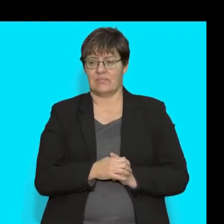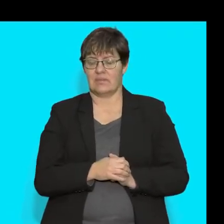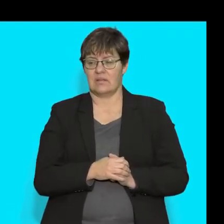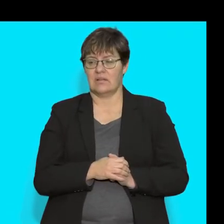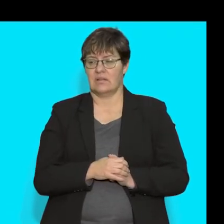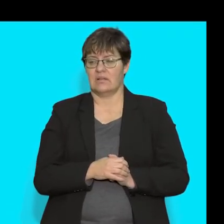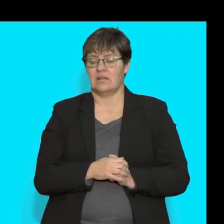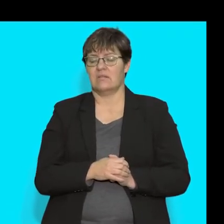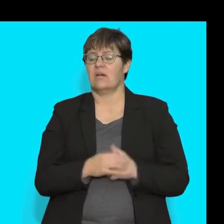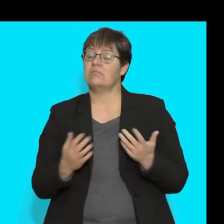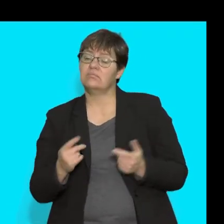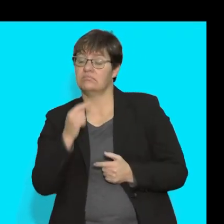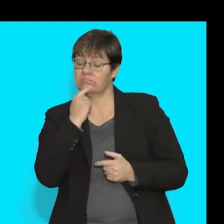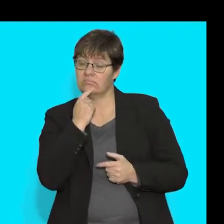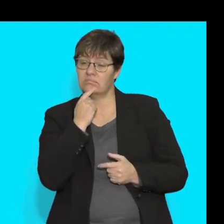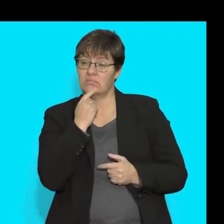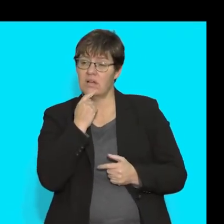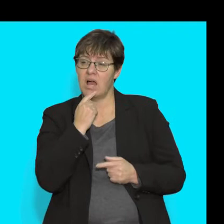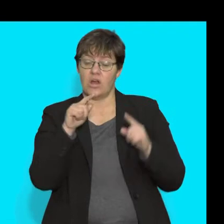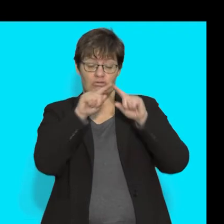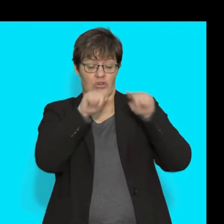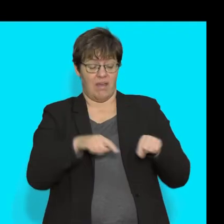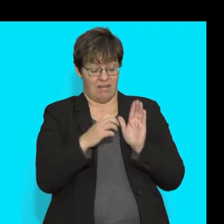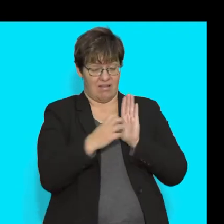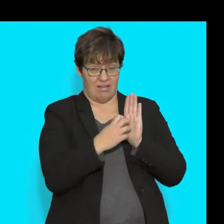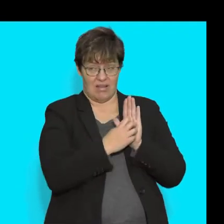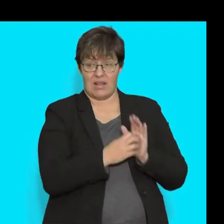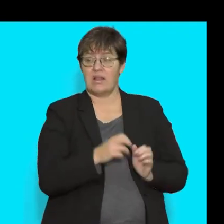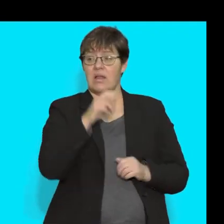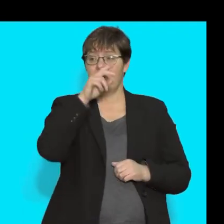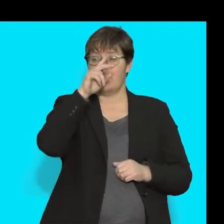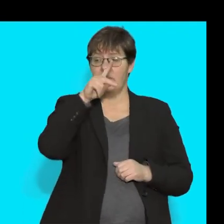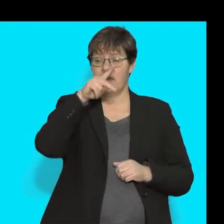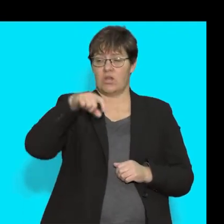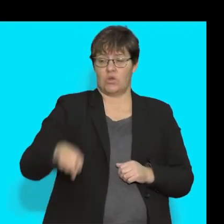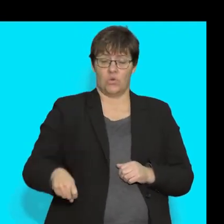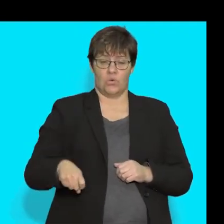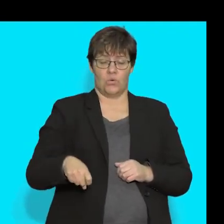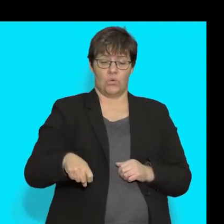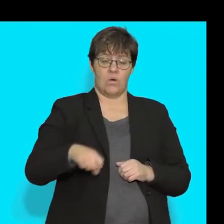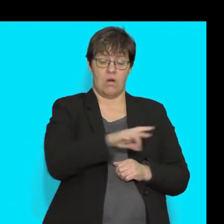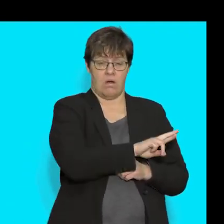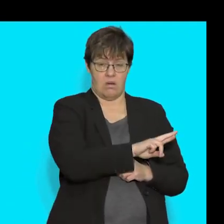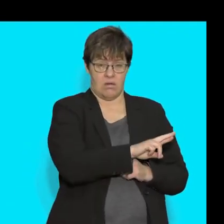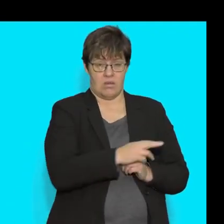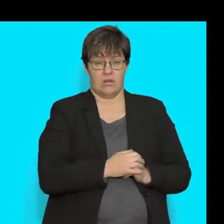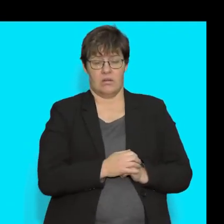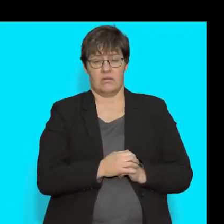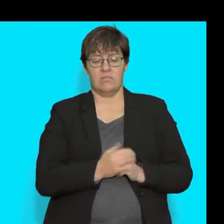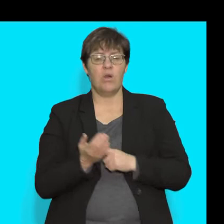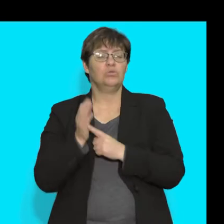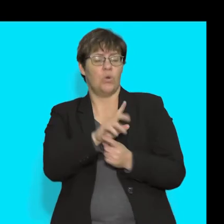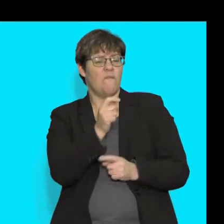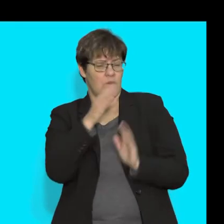means that. Now, consider the triangle below, which is PQR, right?